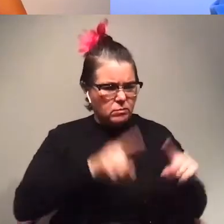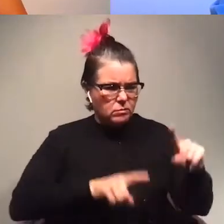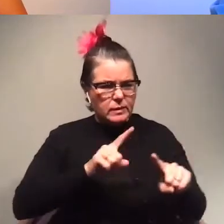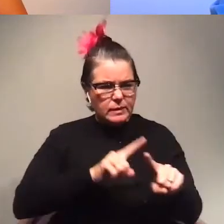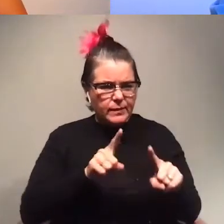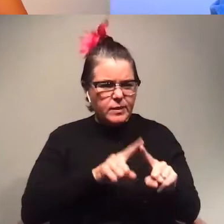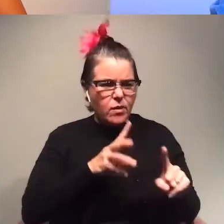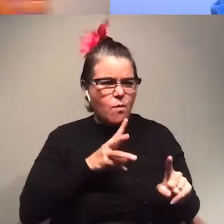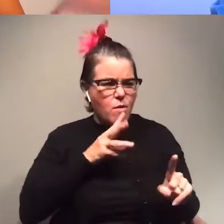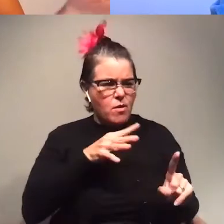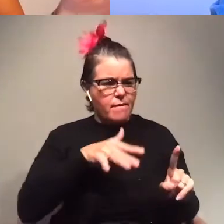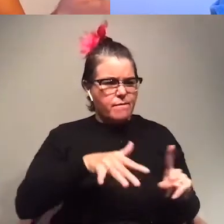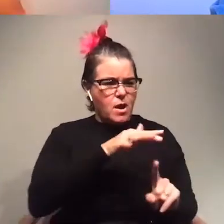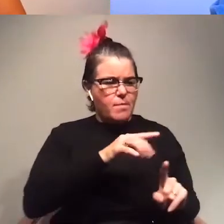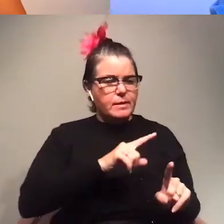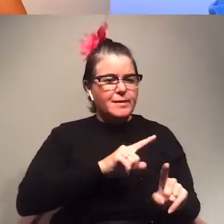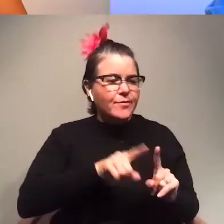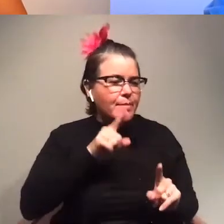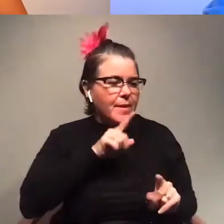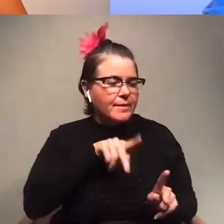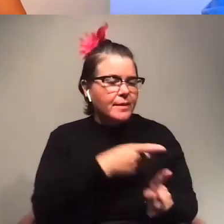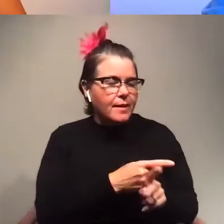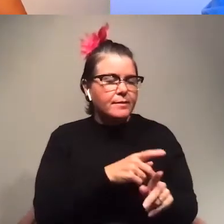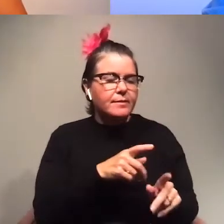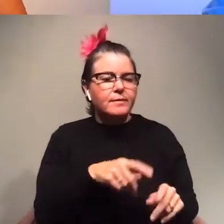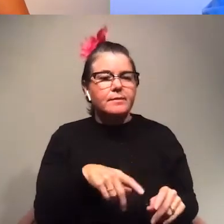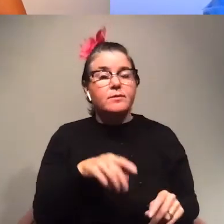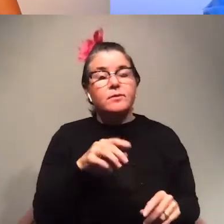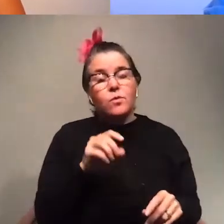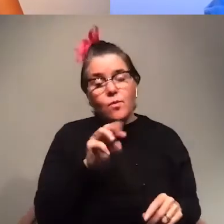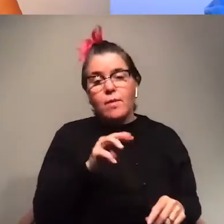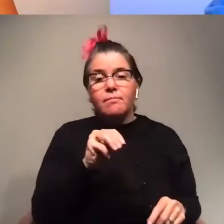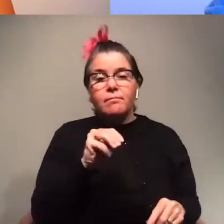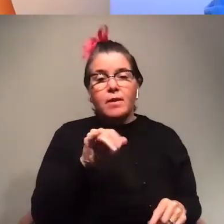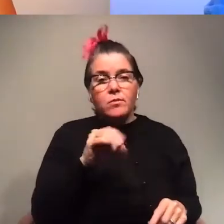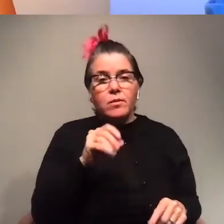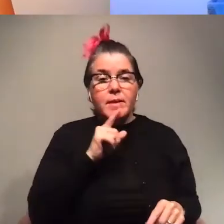aquatic environments in different plastic types or even microplastics.